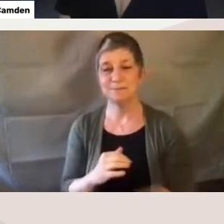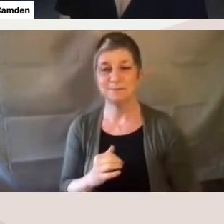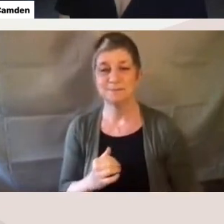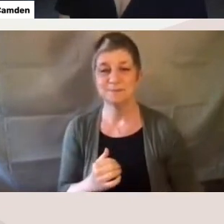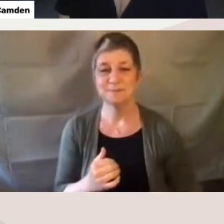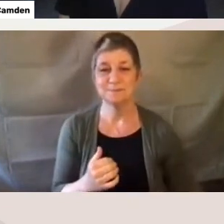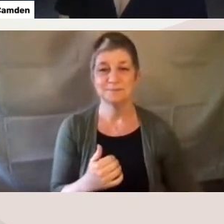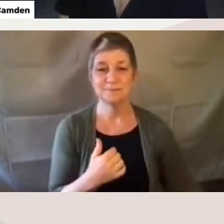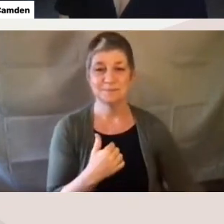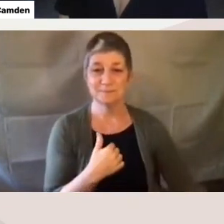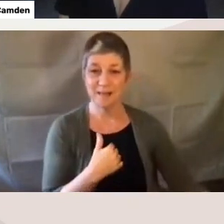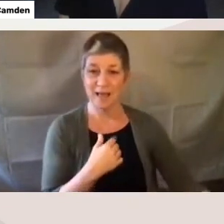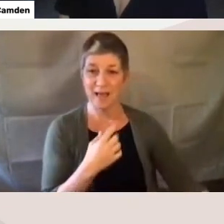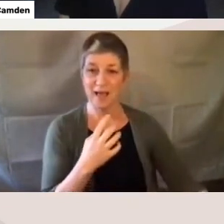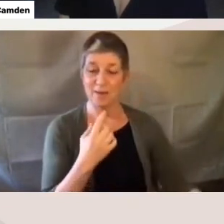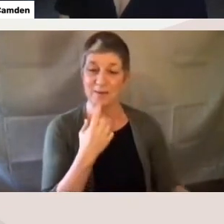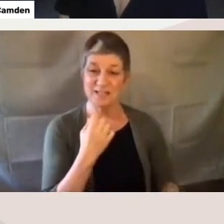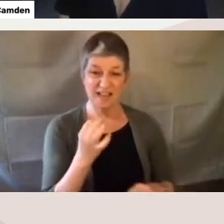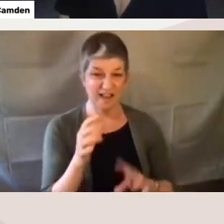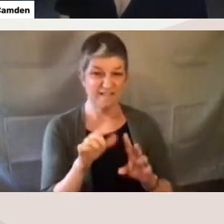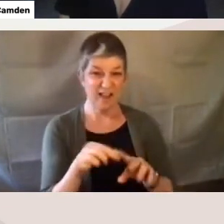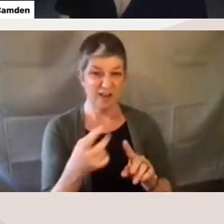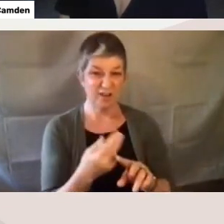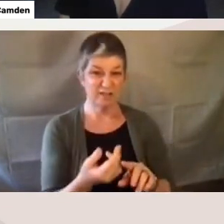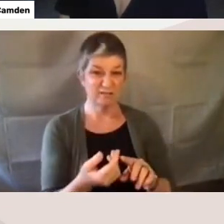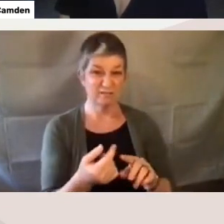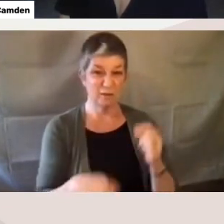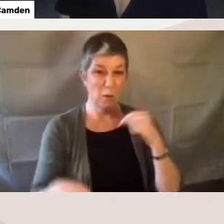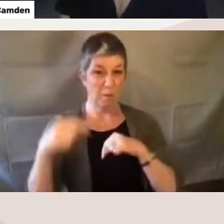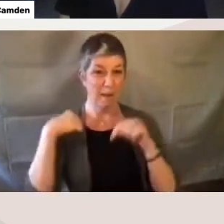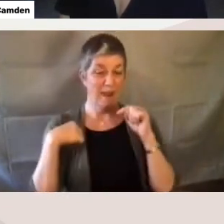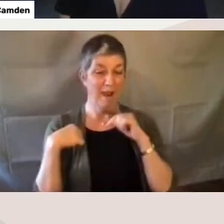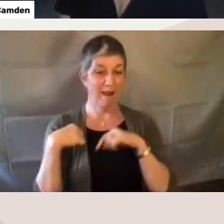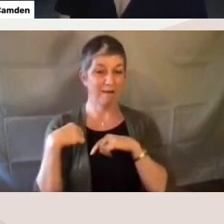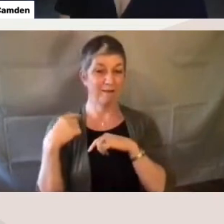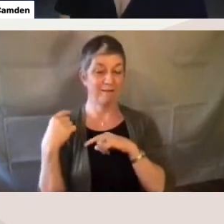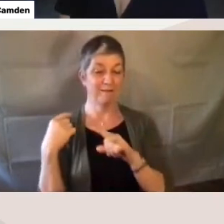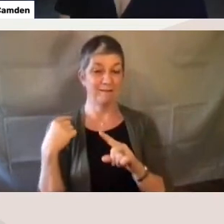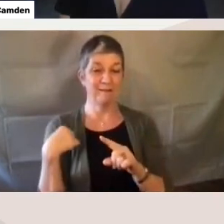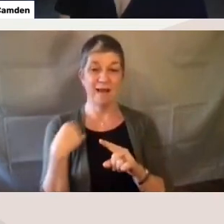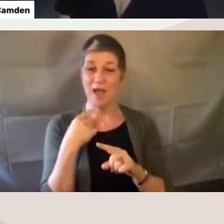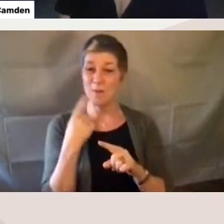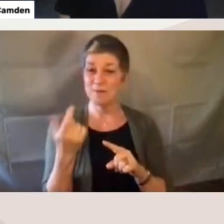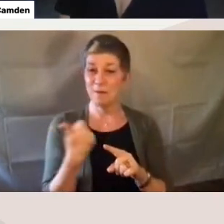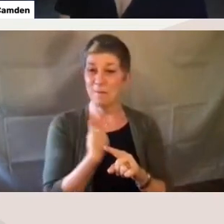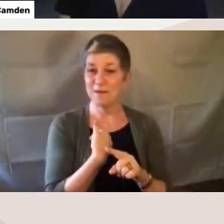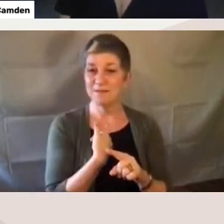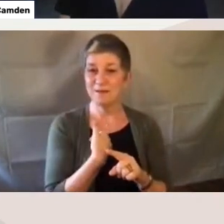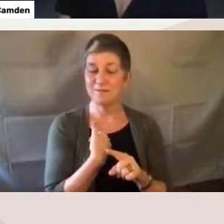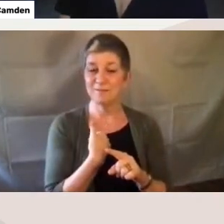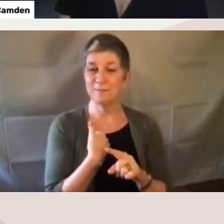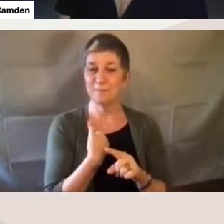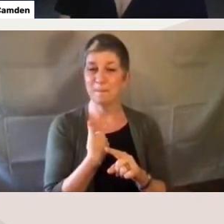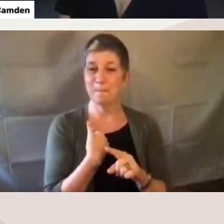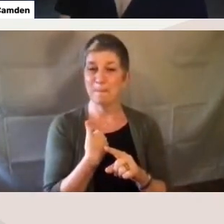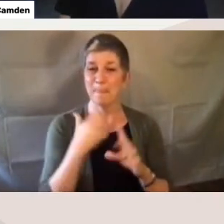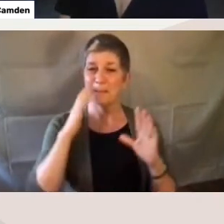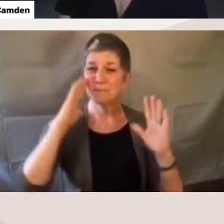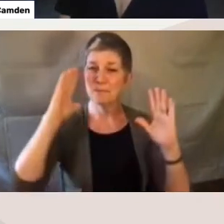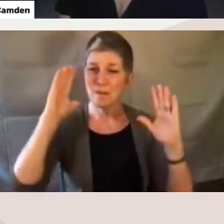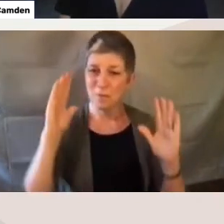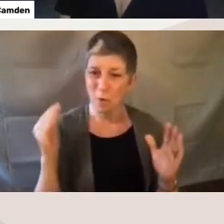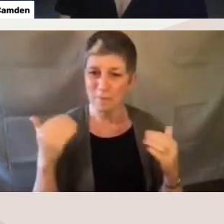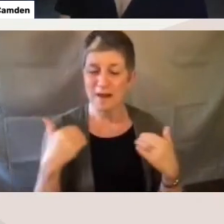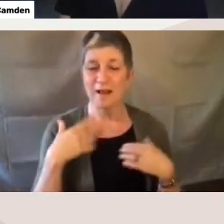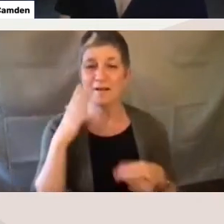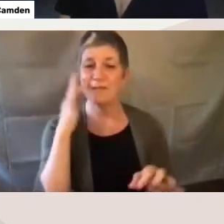I would say, if I could go back, that the hope that I have, the faith that I